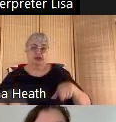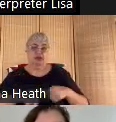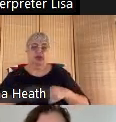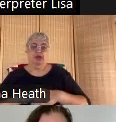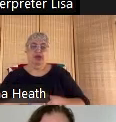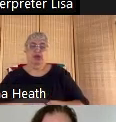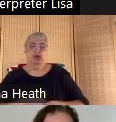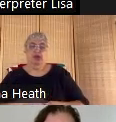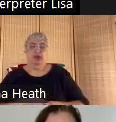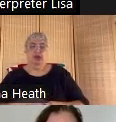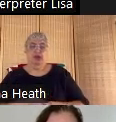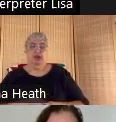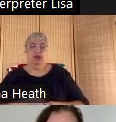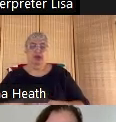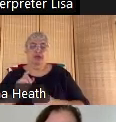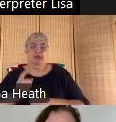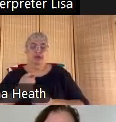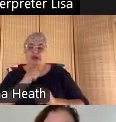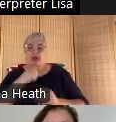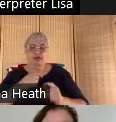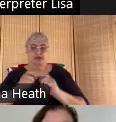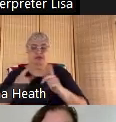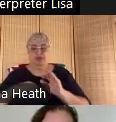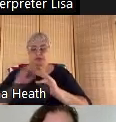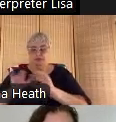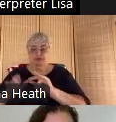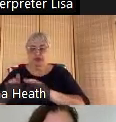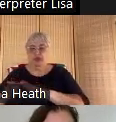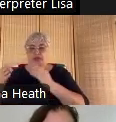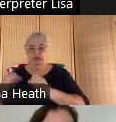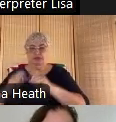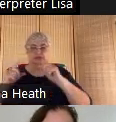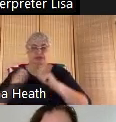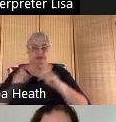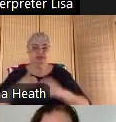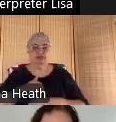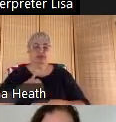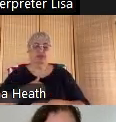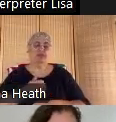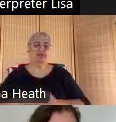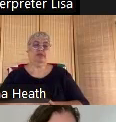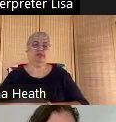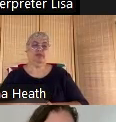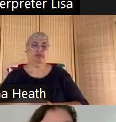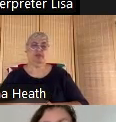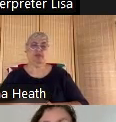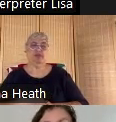It will take me a minute because I don't have it open, but I can try to do that. I'm sorry. I'm